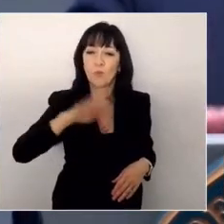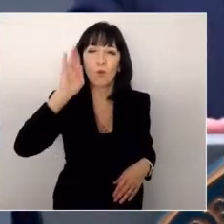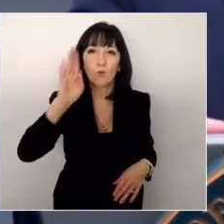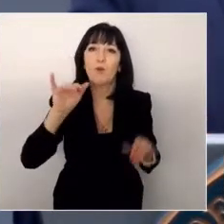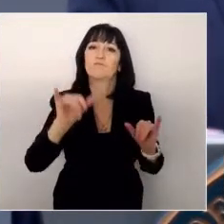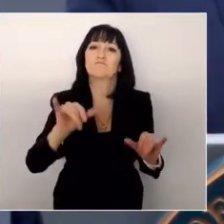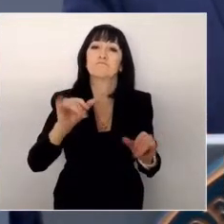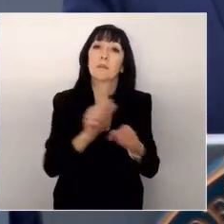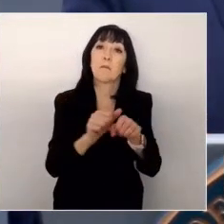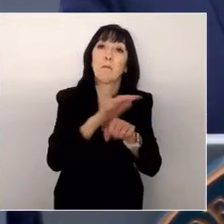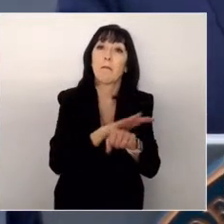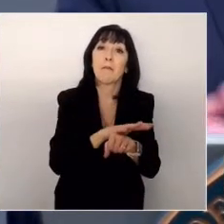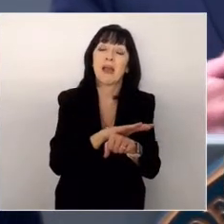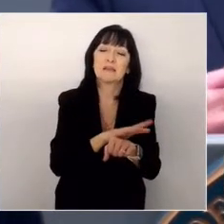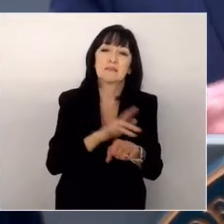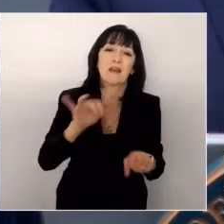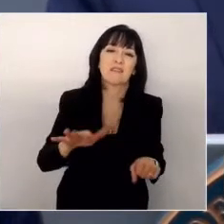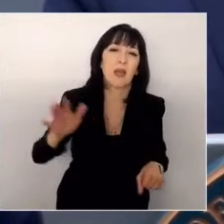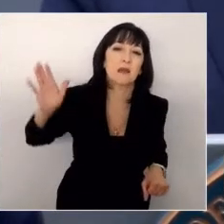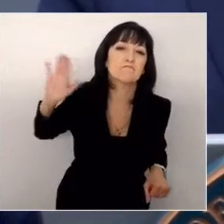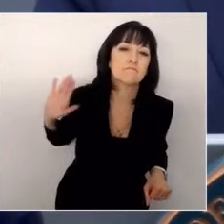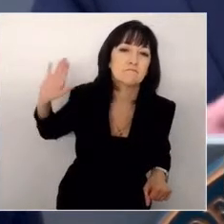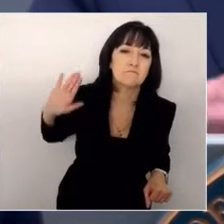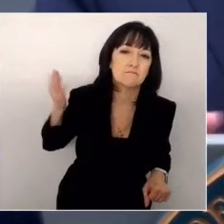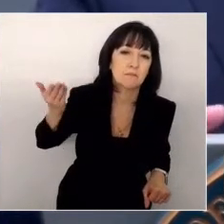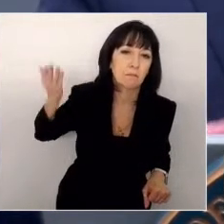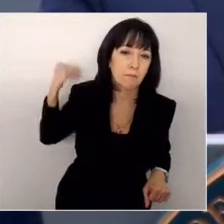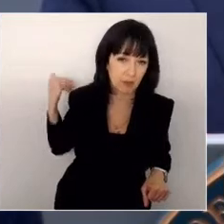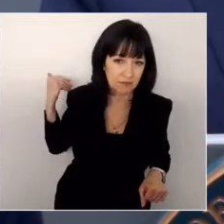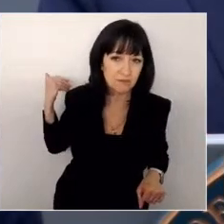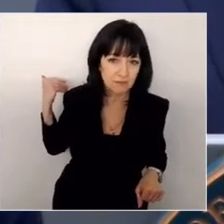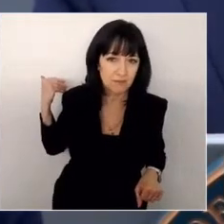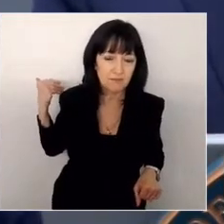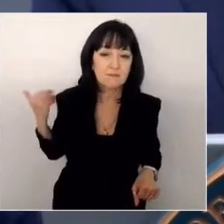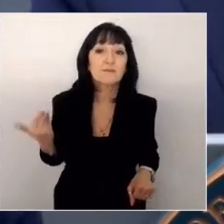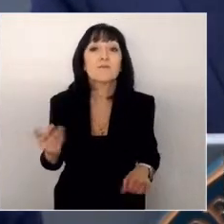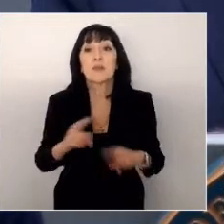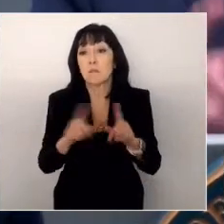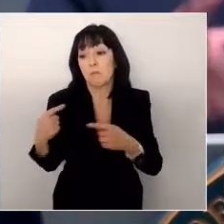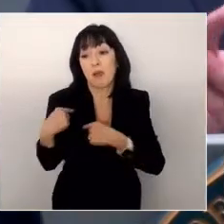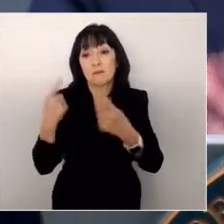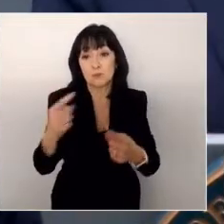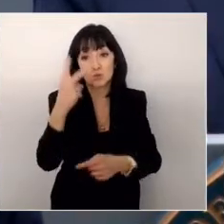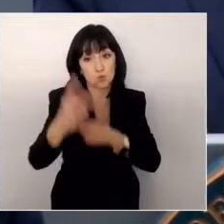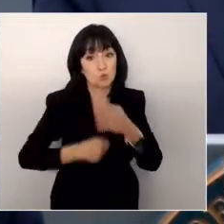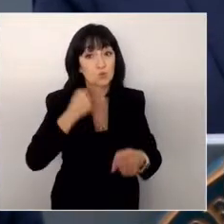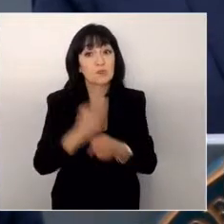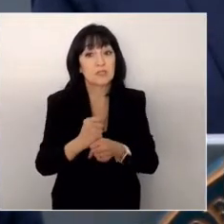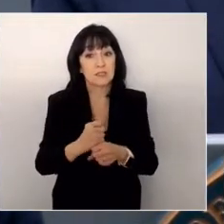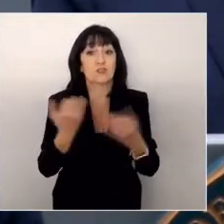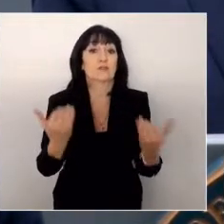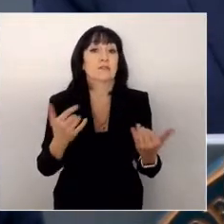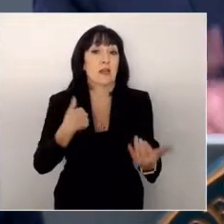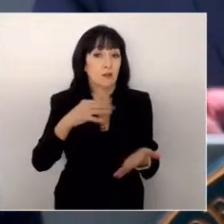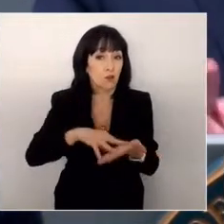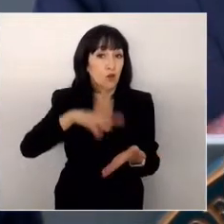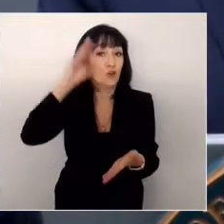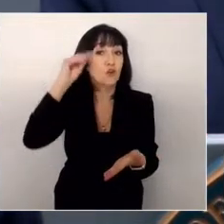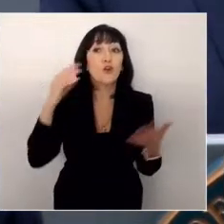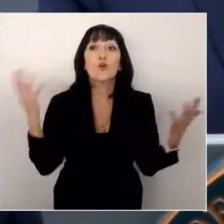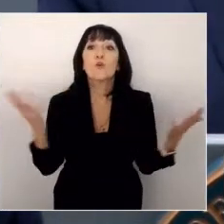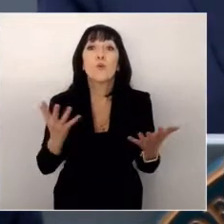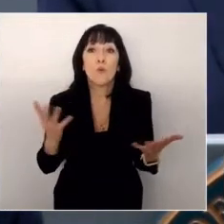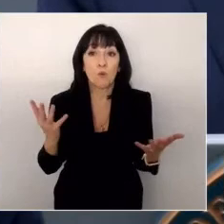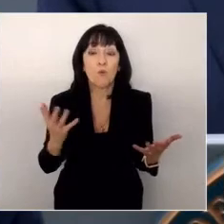the last 2 years have taught me that whatever happens, our state, our beloved state